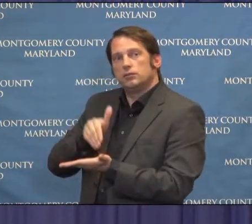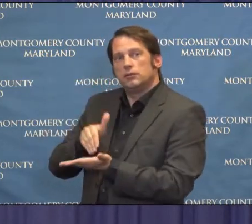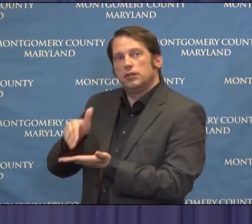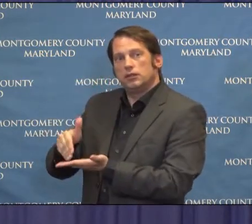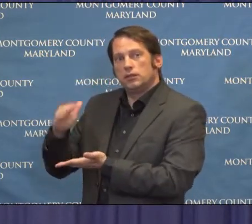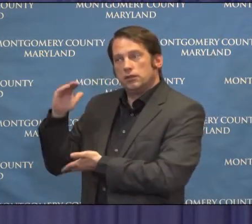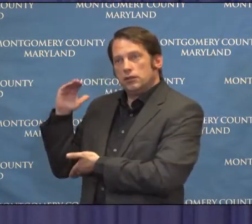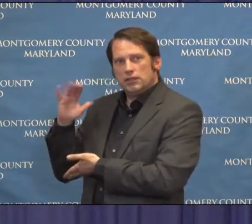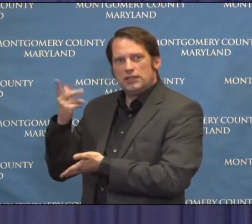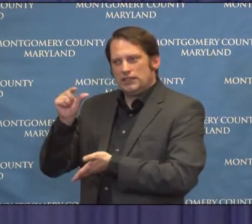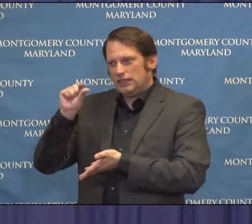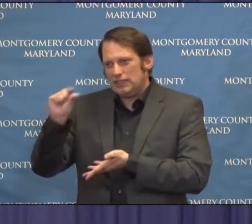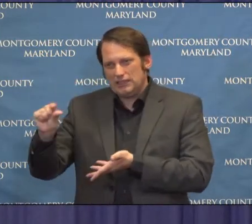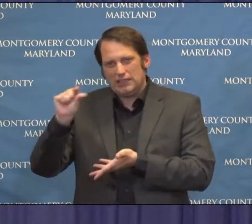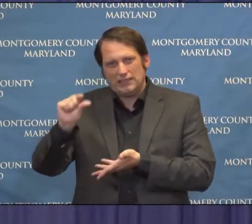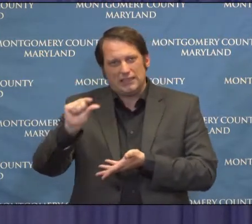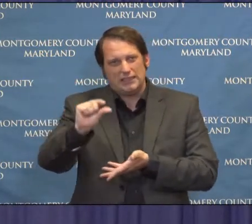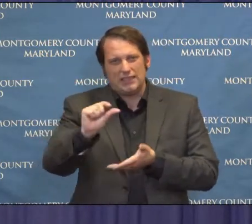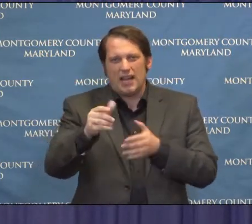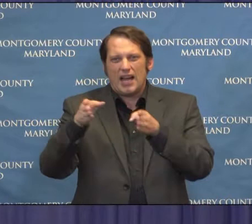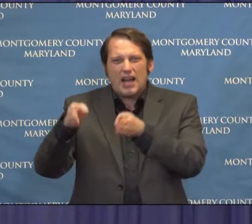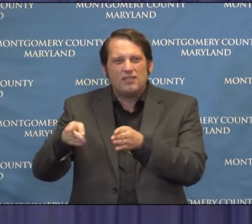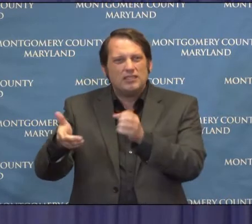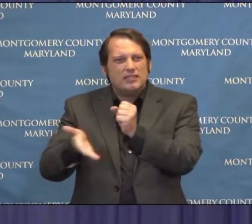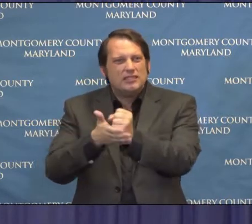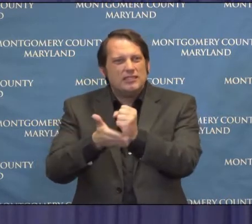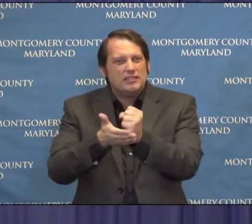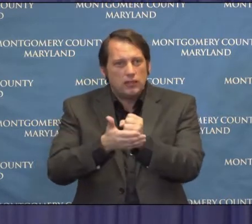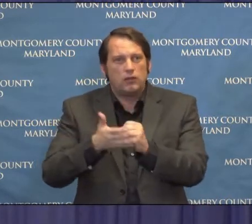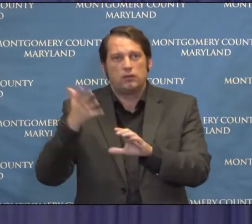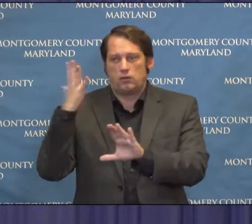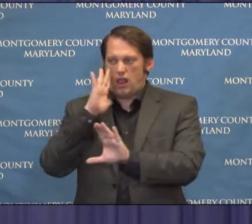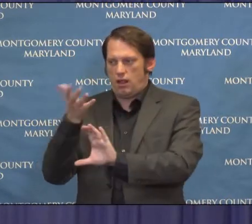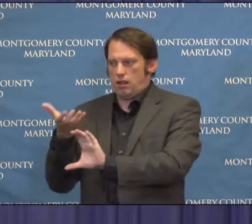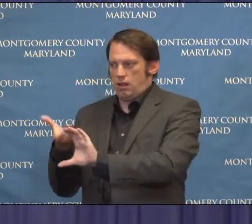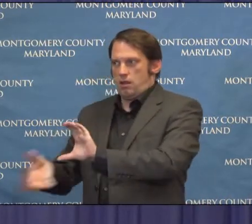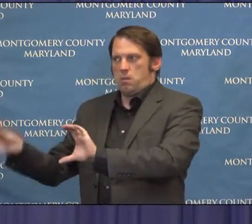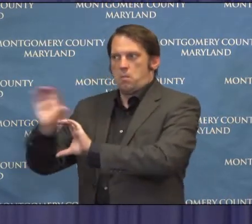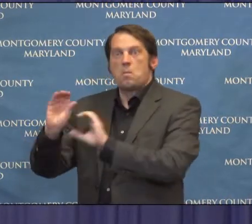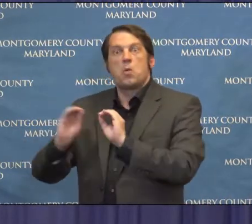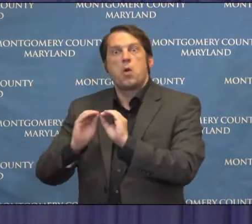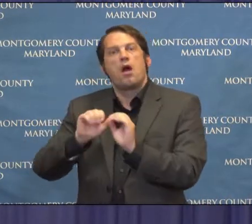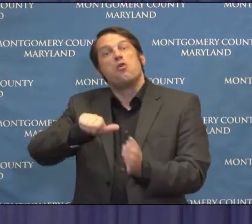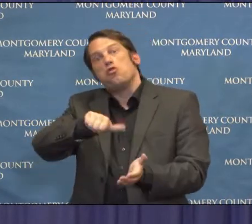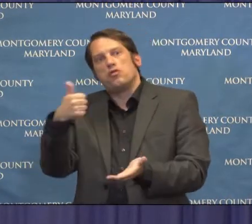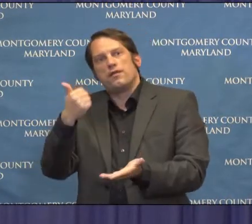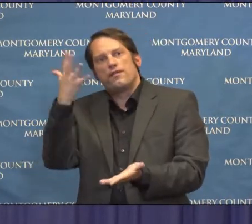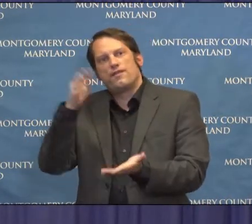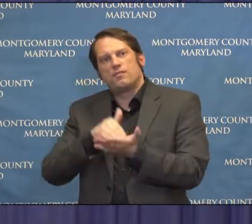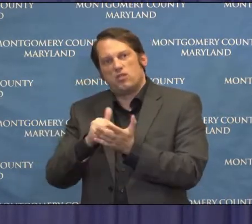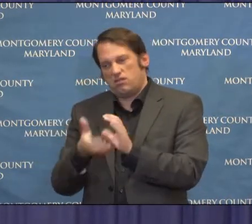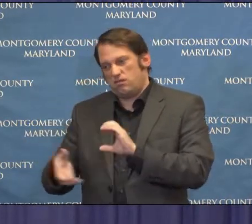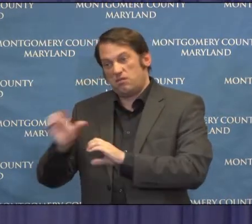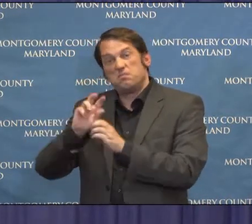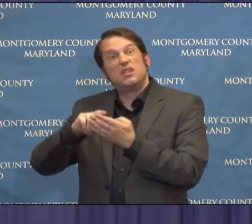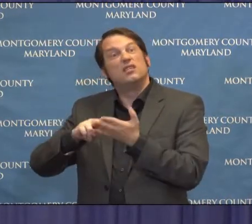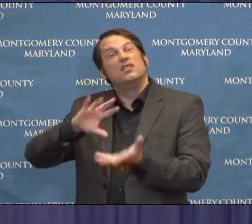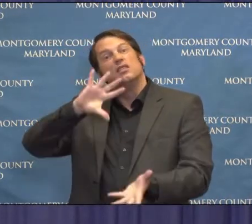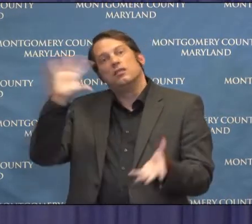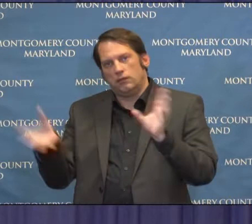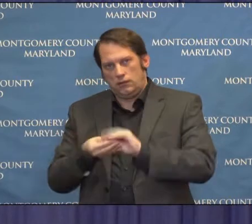$5 million to that. That'll get us up to $10 million. I'm anticipating we may need to do more. There